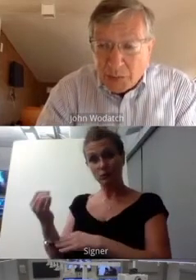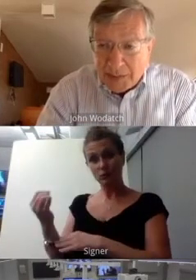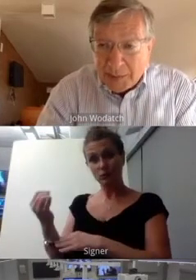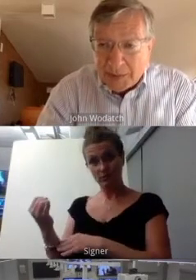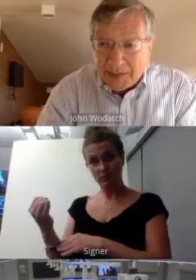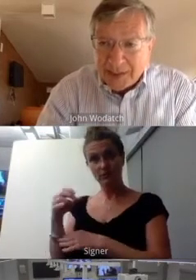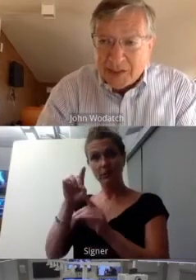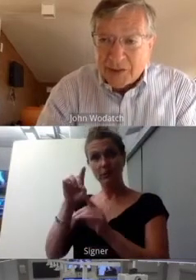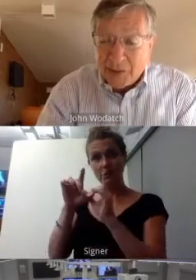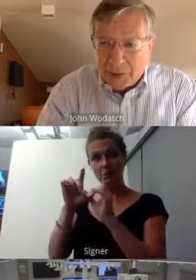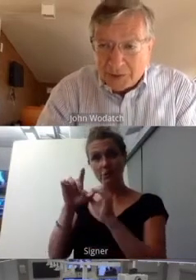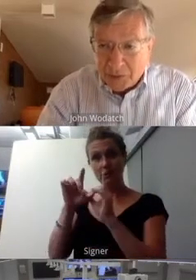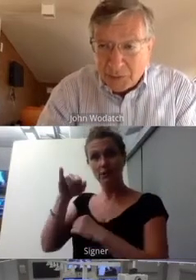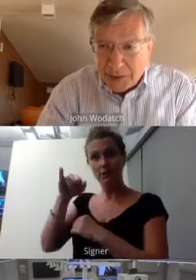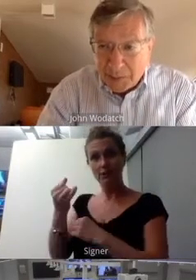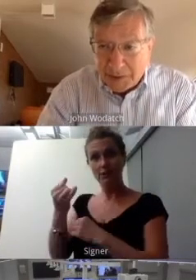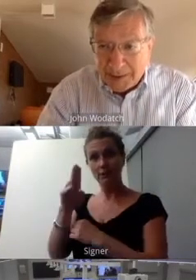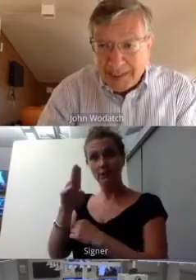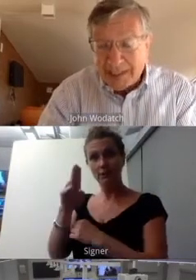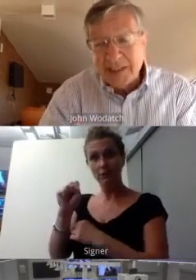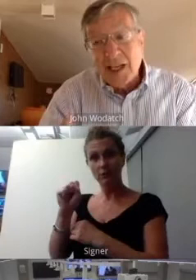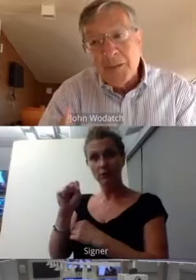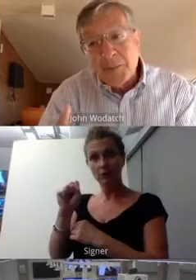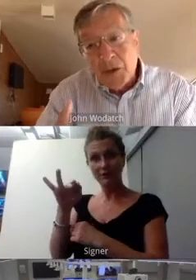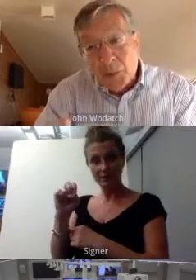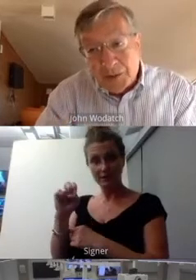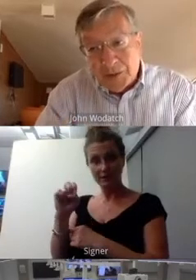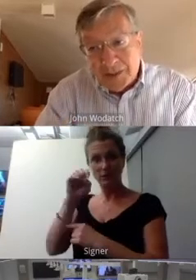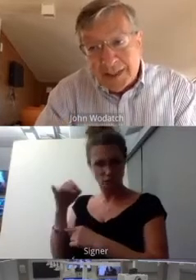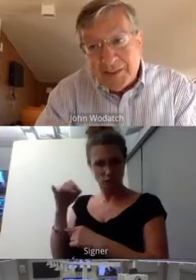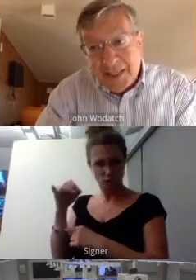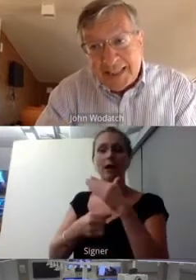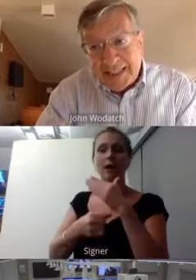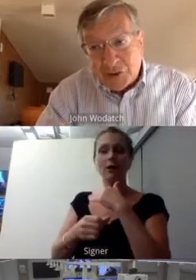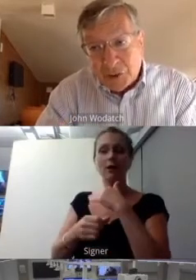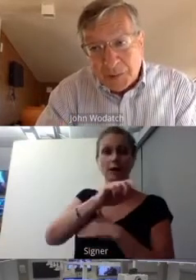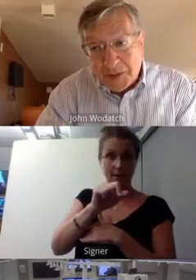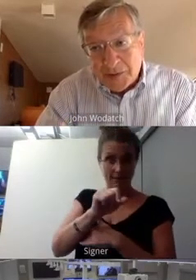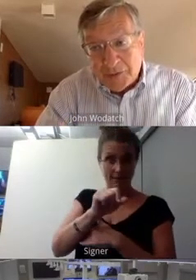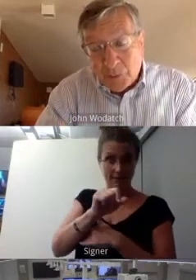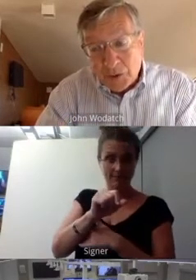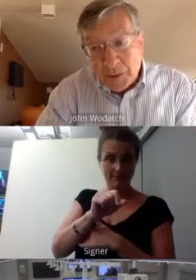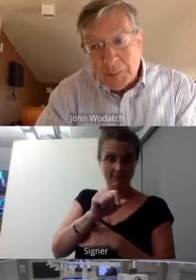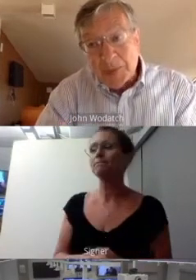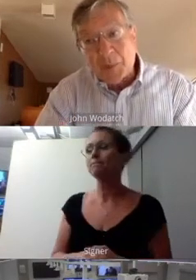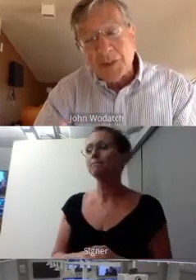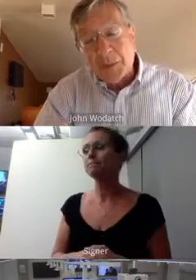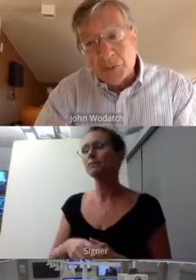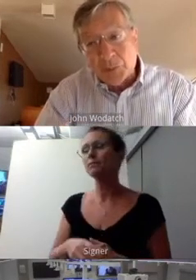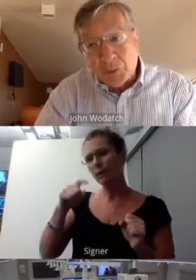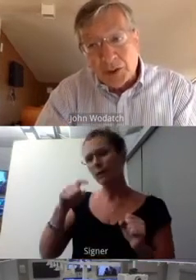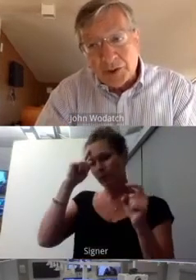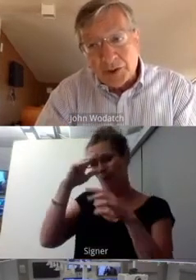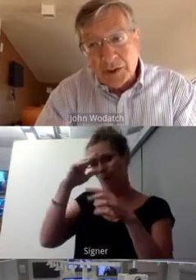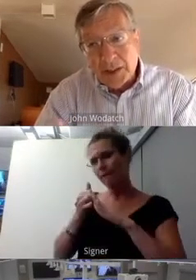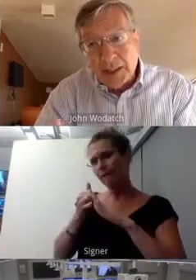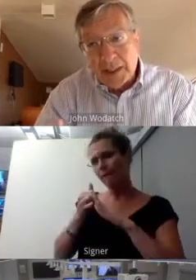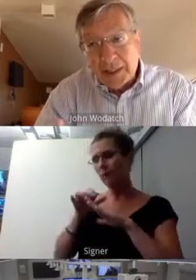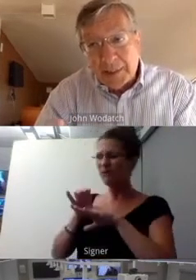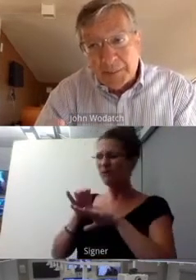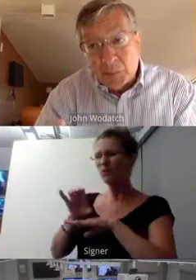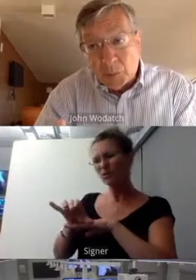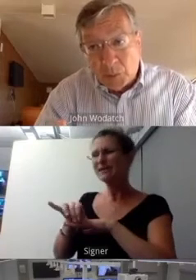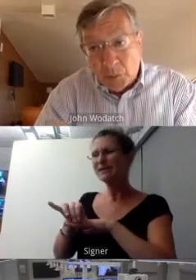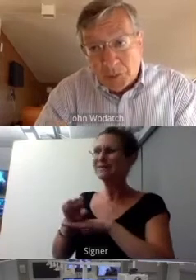responsibilities under the Americans with Disabilities Act. You can think of that in terms of enforcement, but it was a much broader